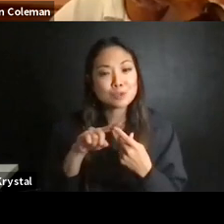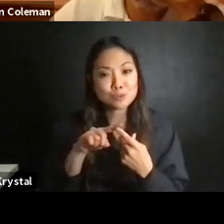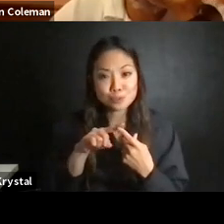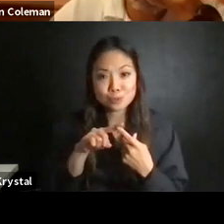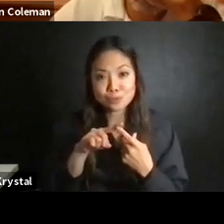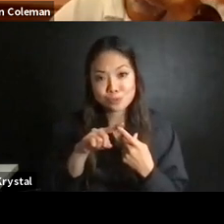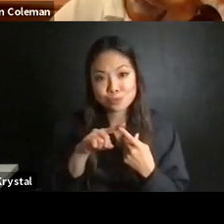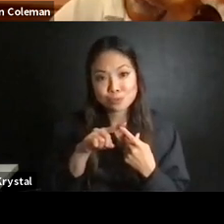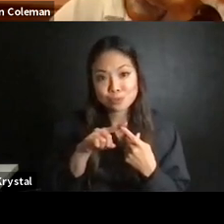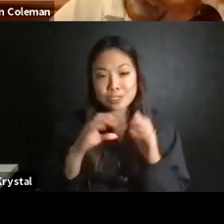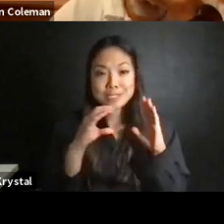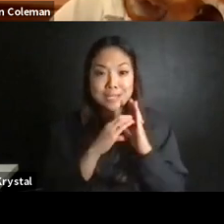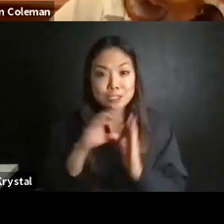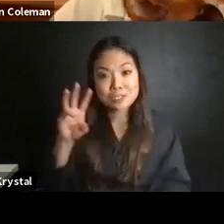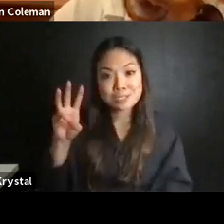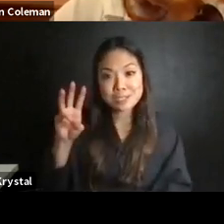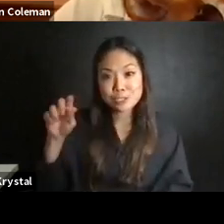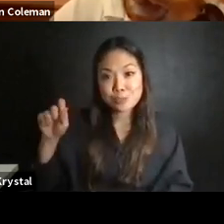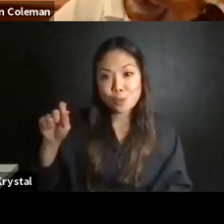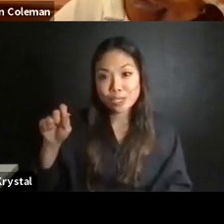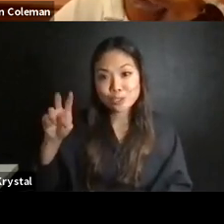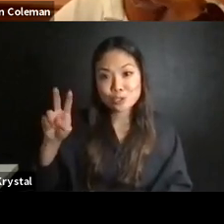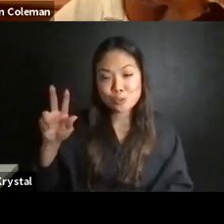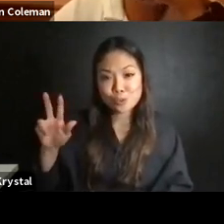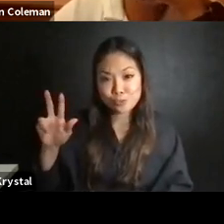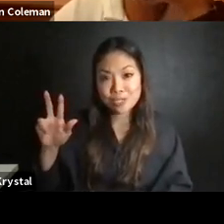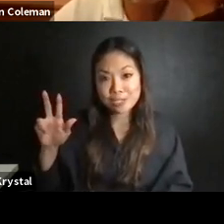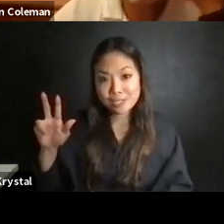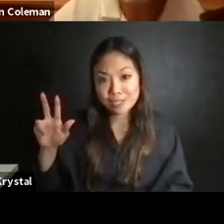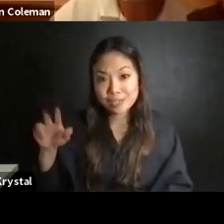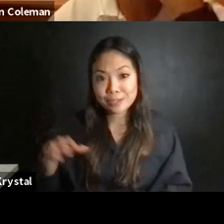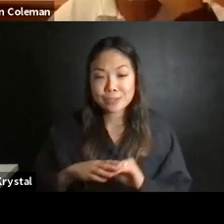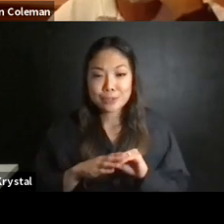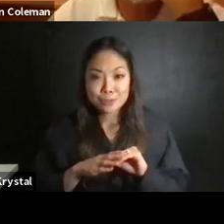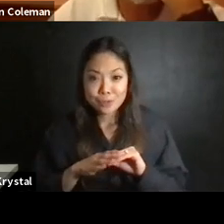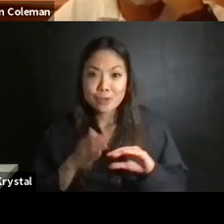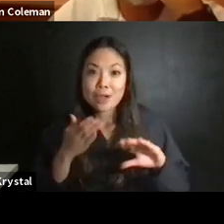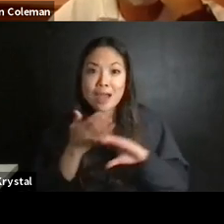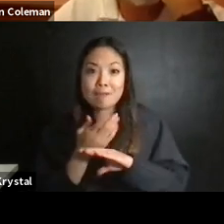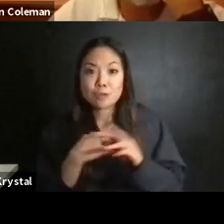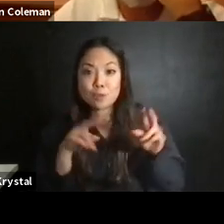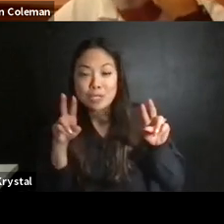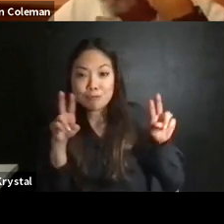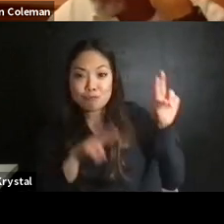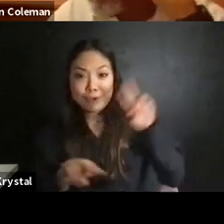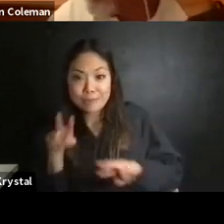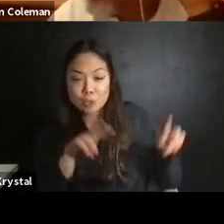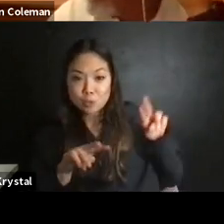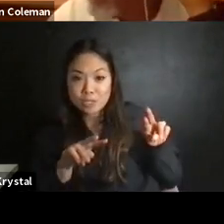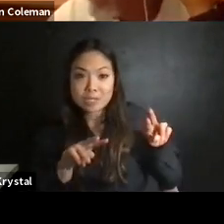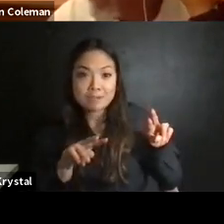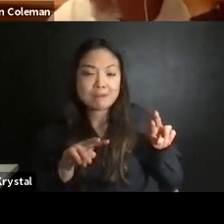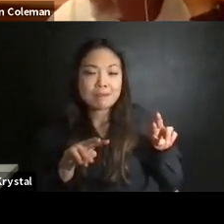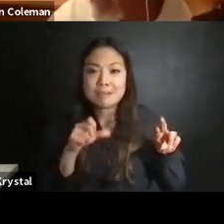to 6.2.3 um after we reviewed it uh while it was never in our intention to use field